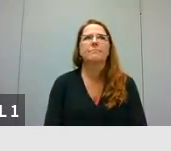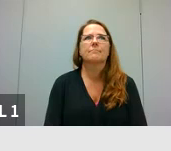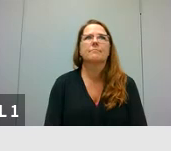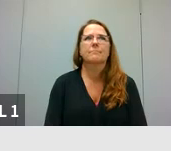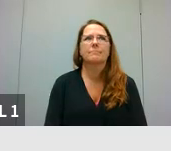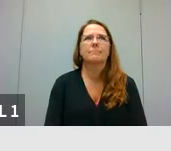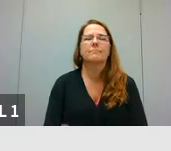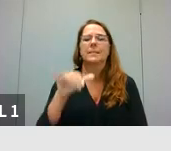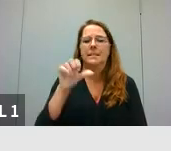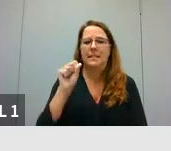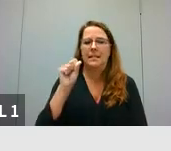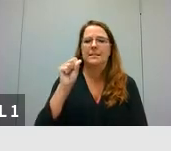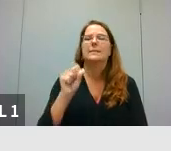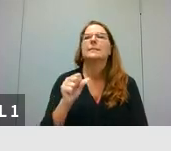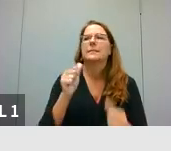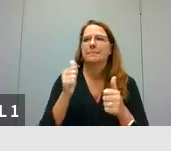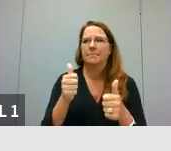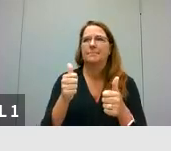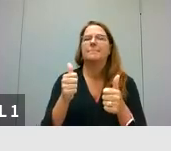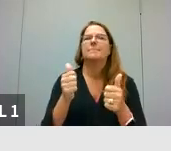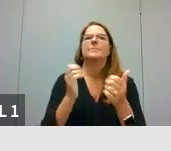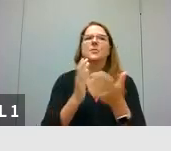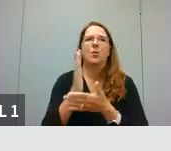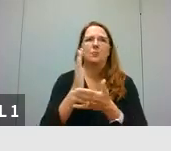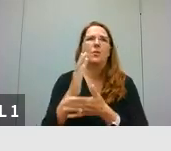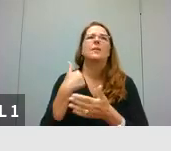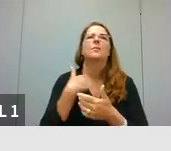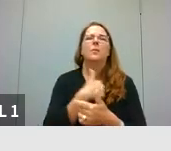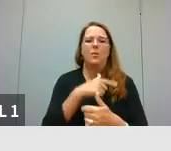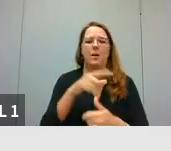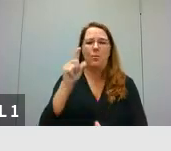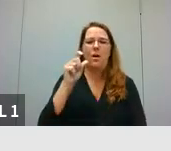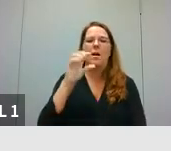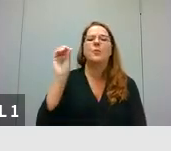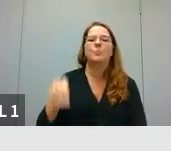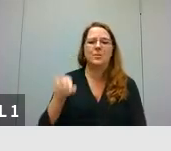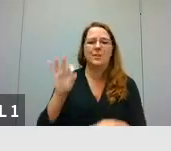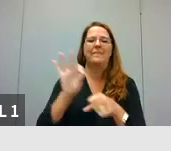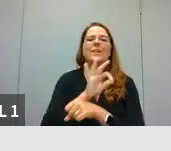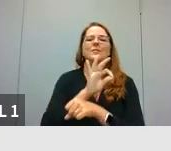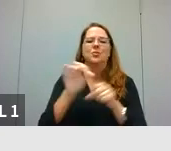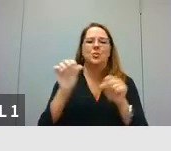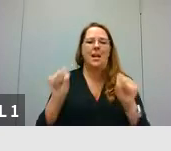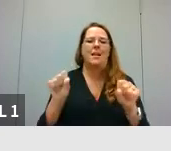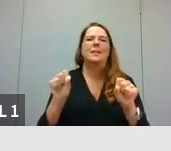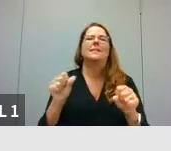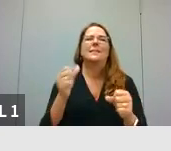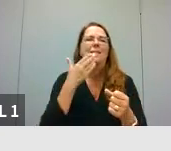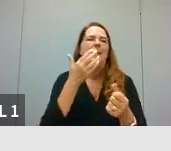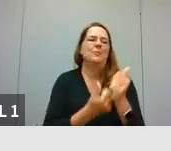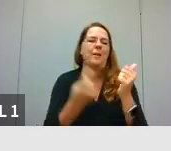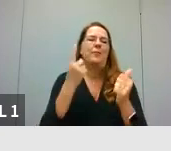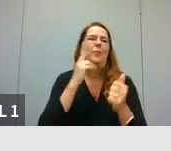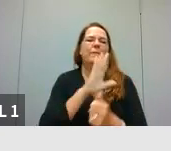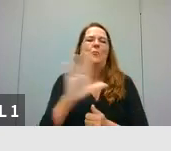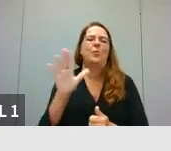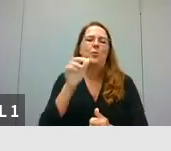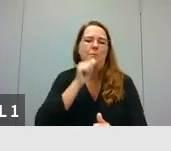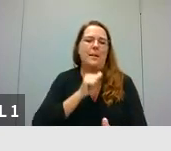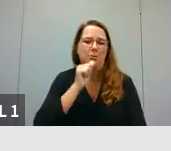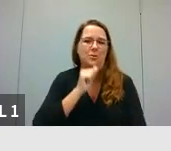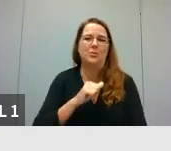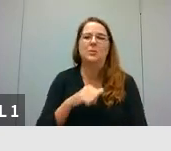yes. Yes, Got it. all right, we are at 100% functionality. Thank you, everyone, for your patience.